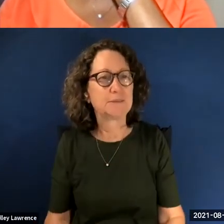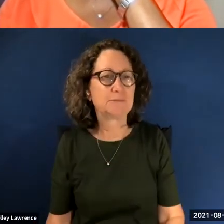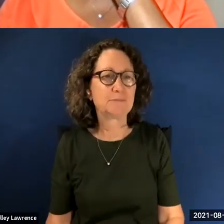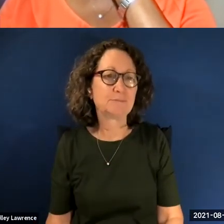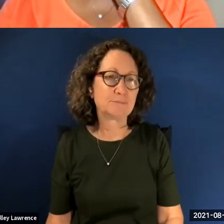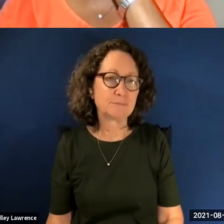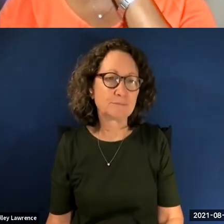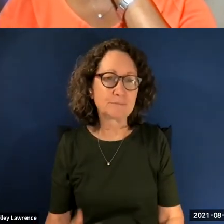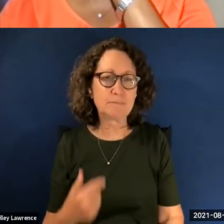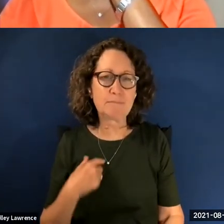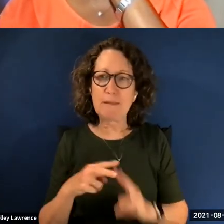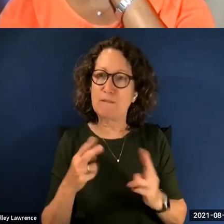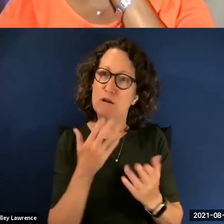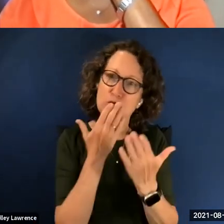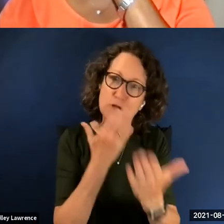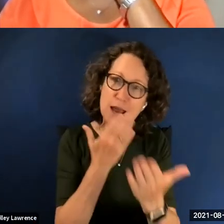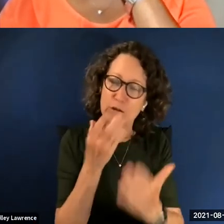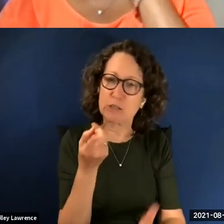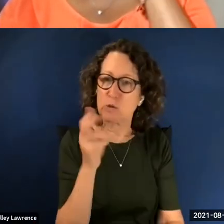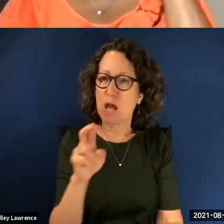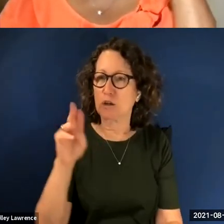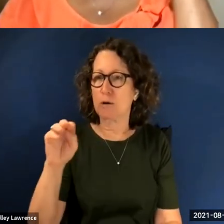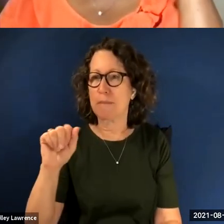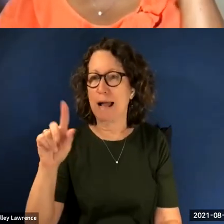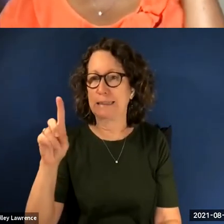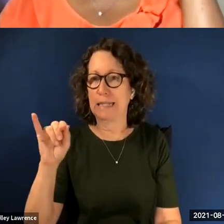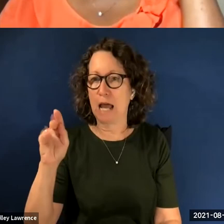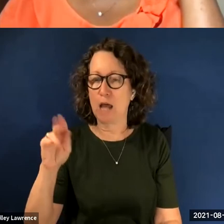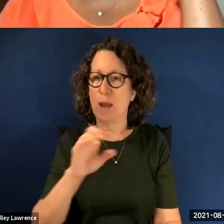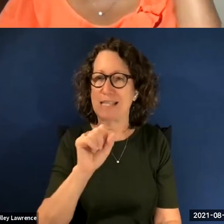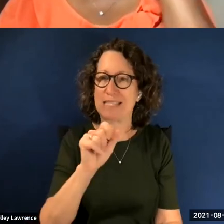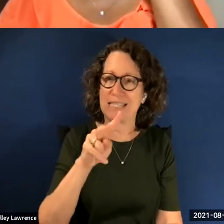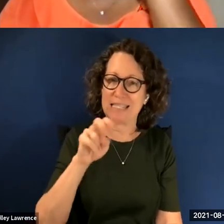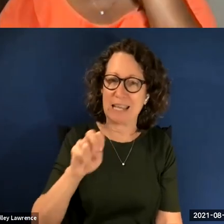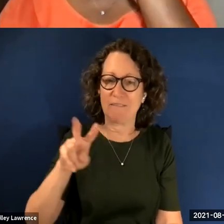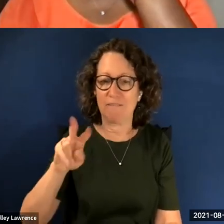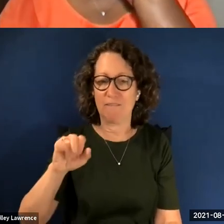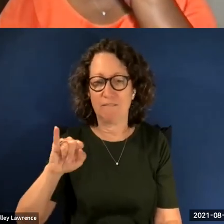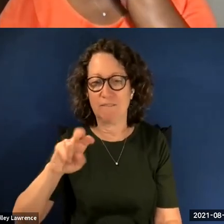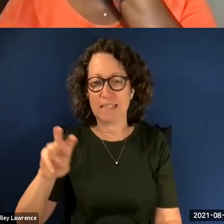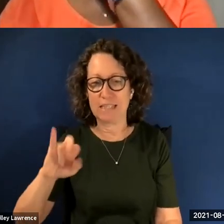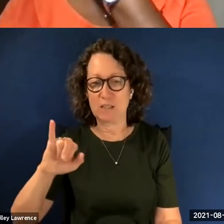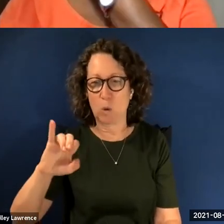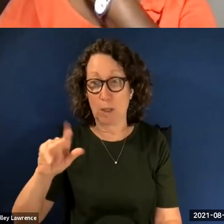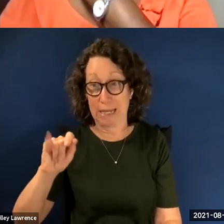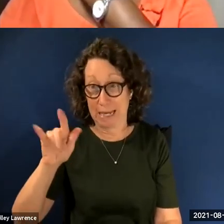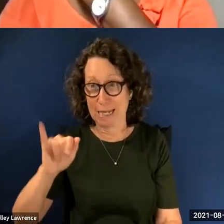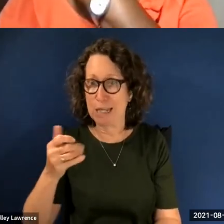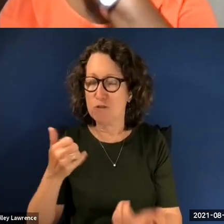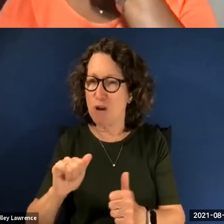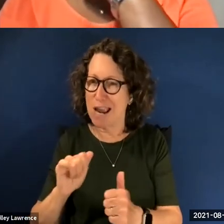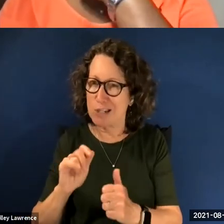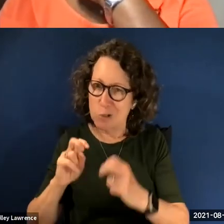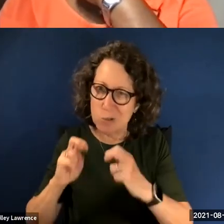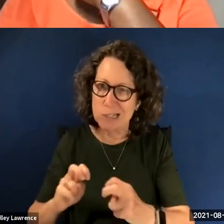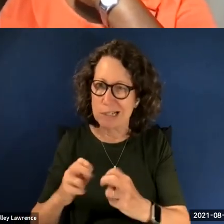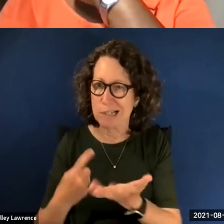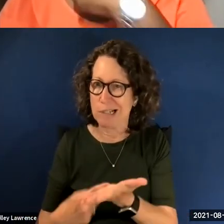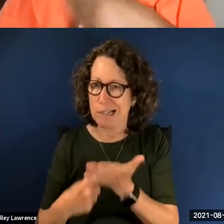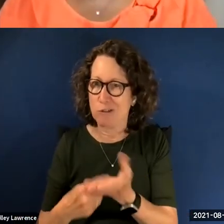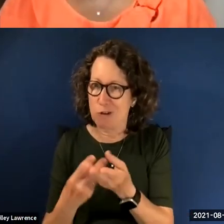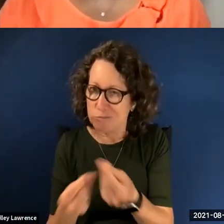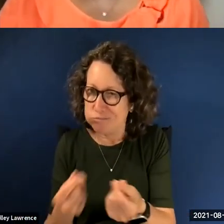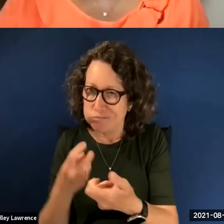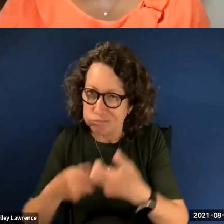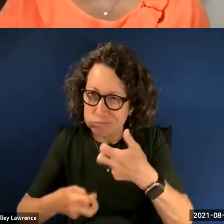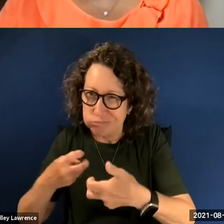I am very grateful to Dr. Maldonado and Steve Vizzolini for the time that we have spent trying to work out on these issues. And